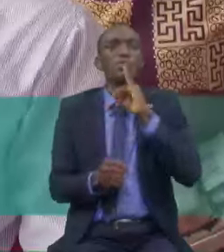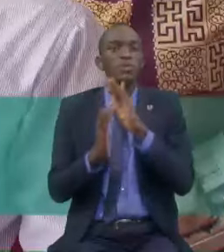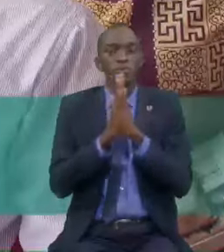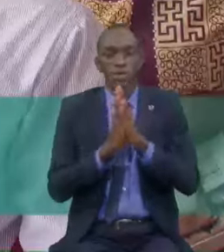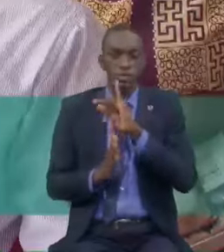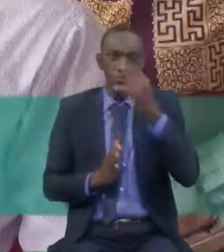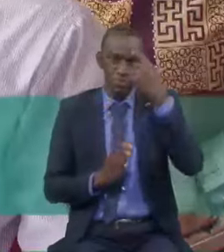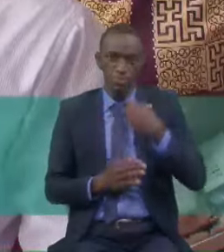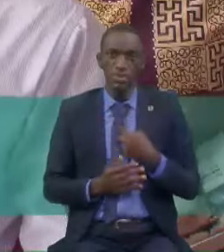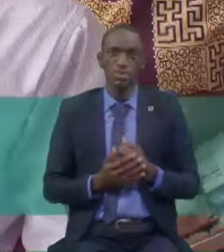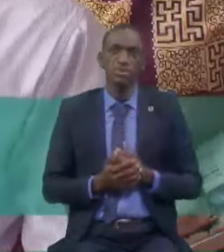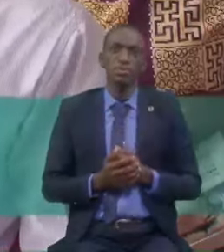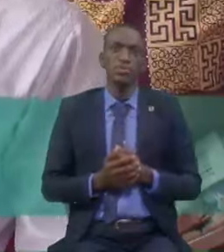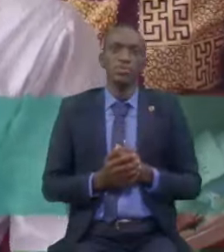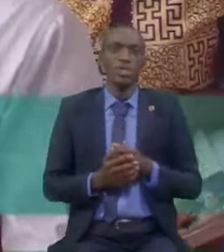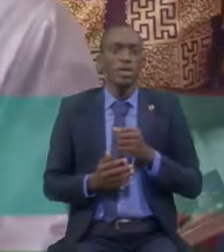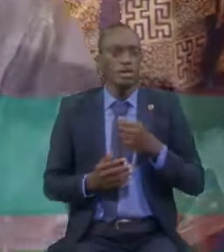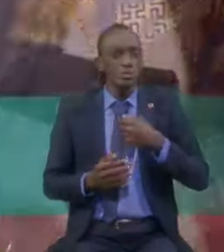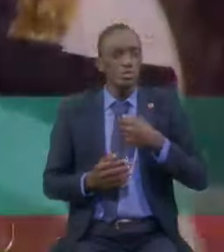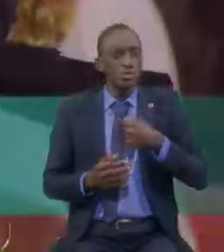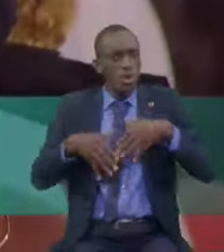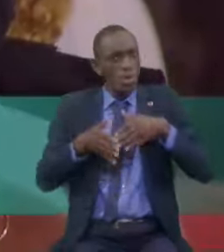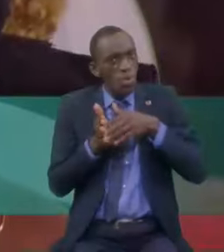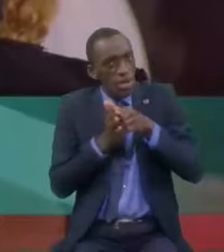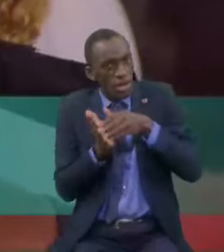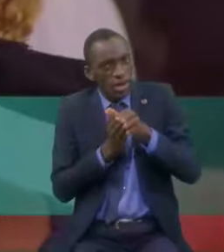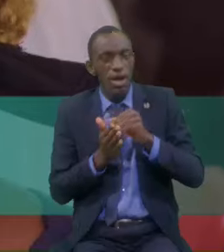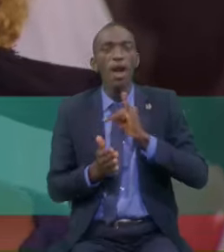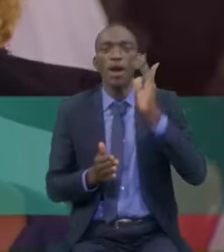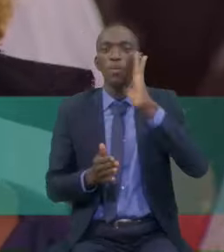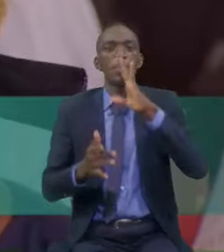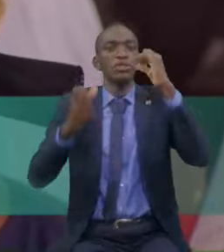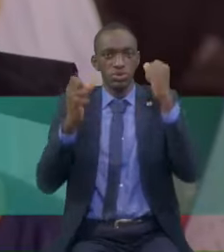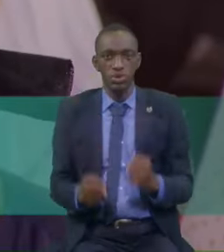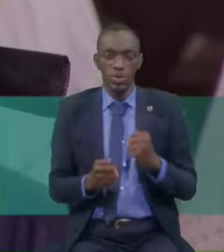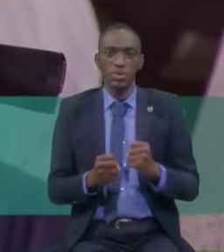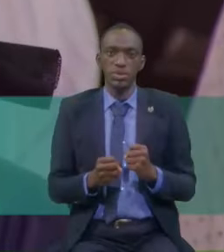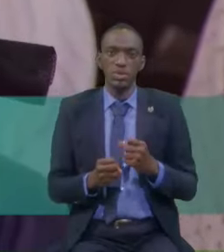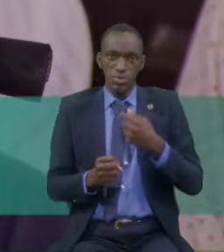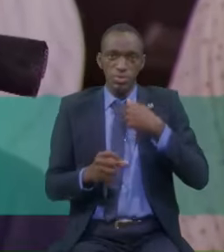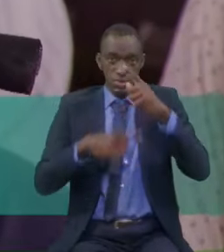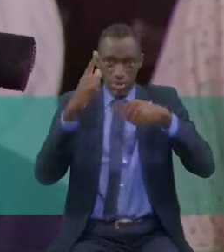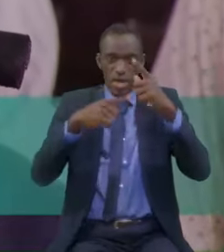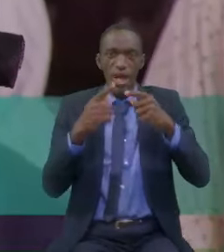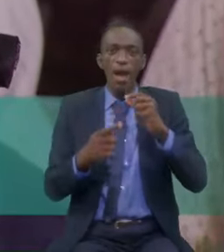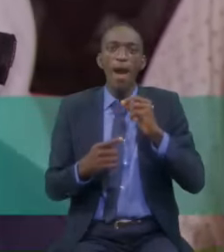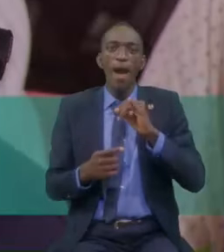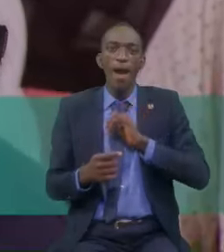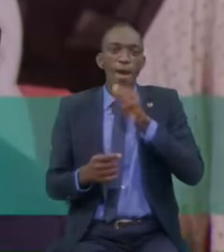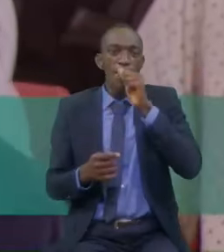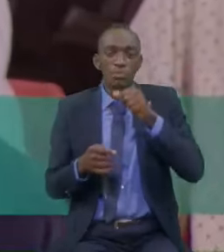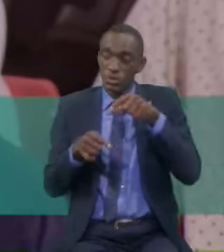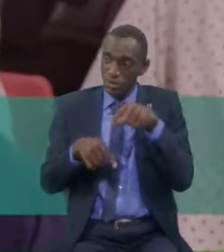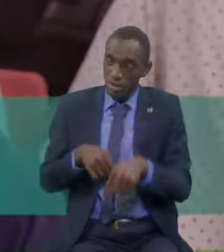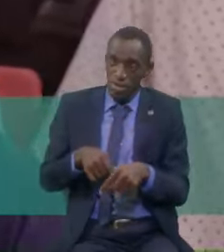Am I weak? I'll be strong. Am I down? I'll be up.